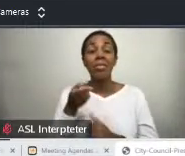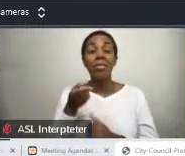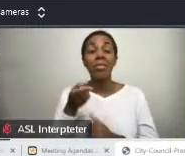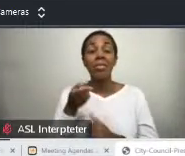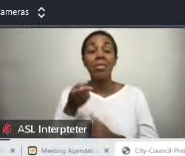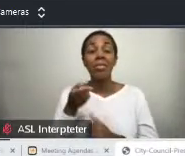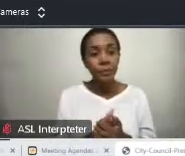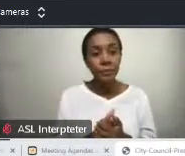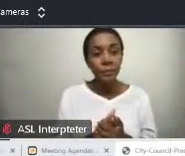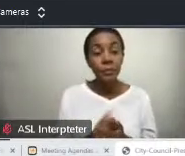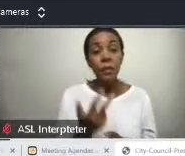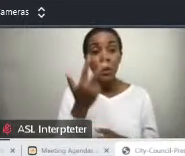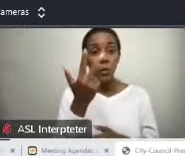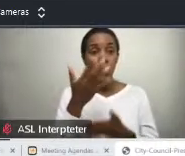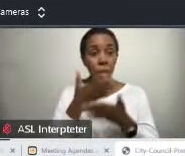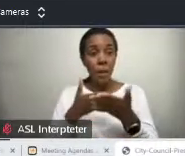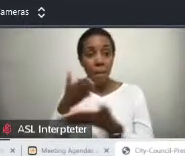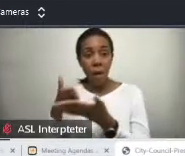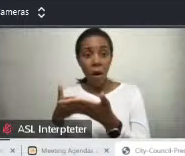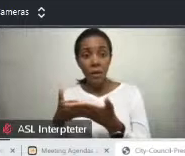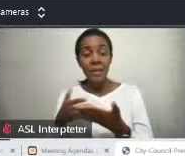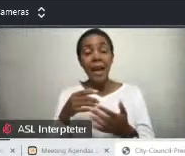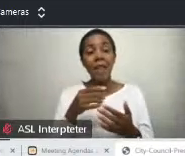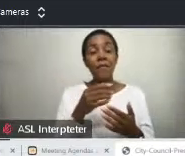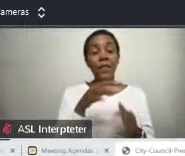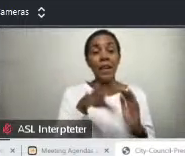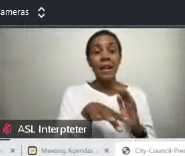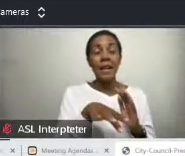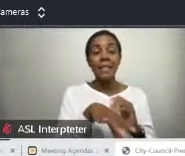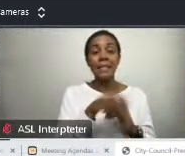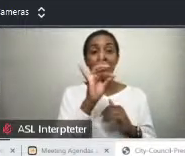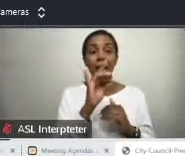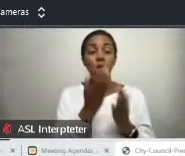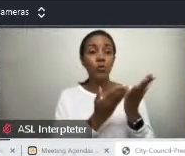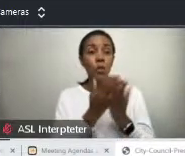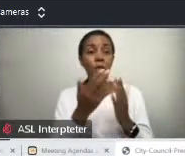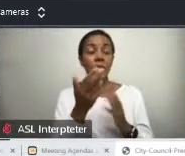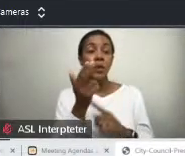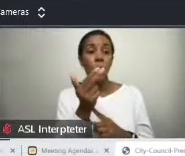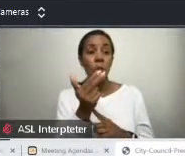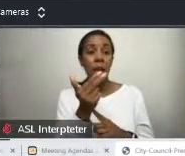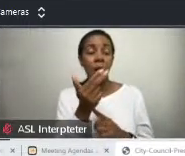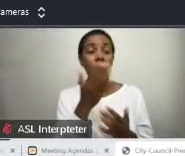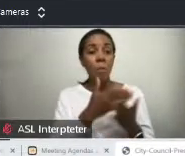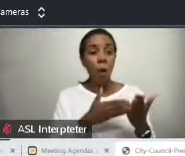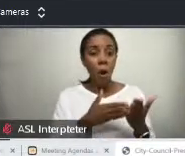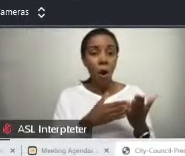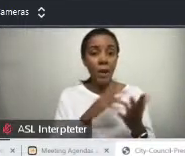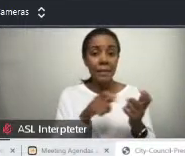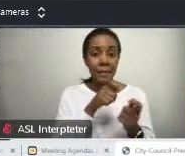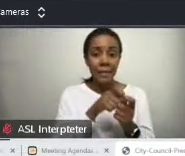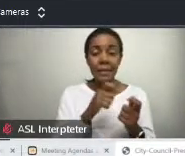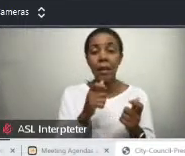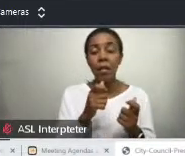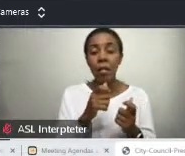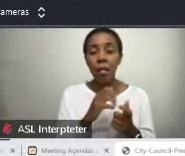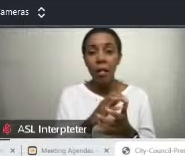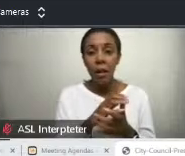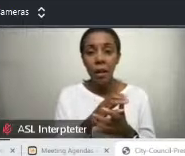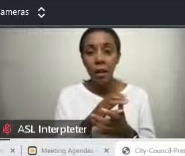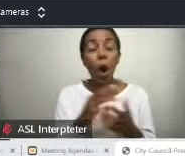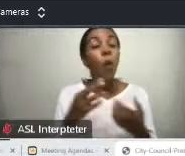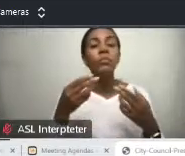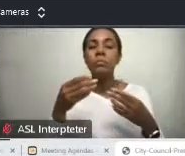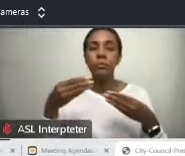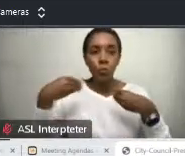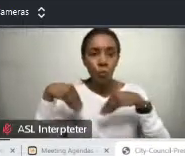going to have three pieces. It will have a select service hotel component. It will have retail component, which will likely have